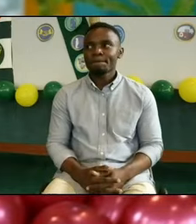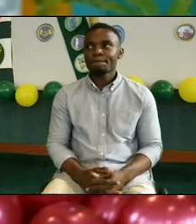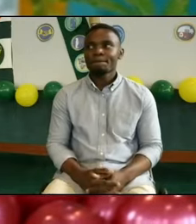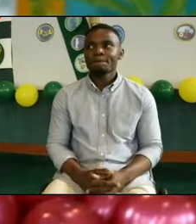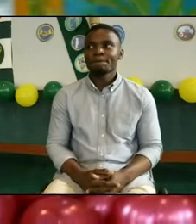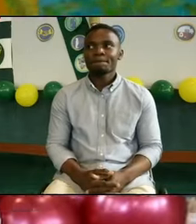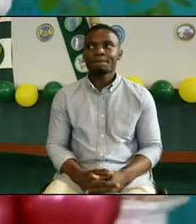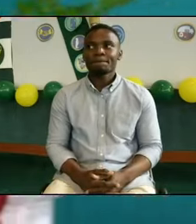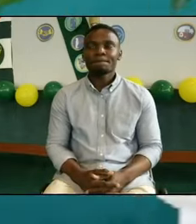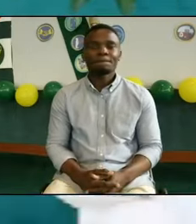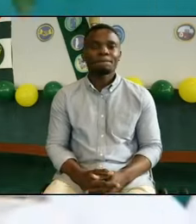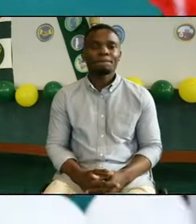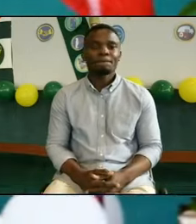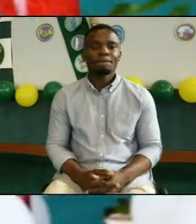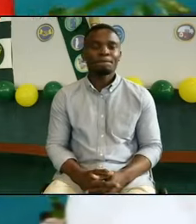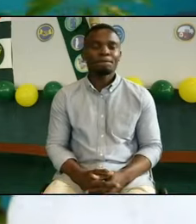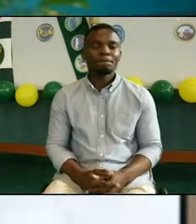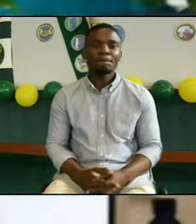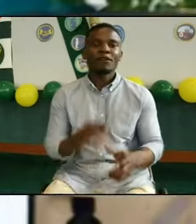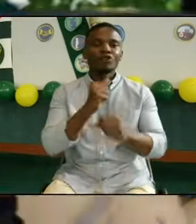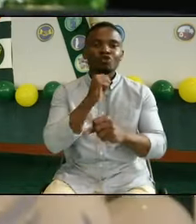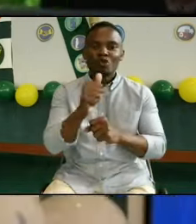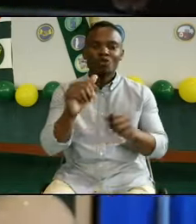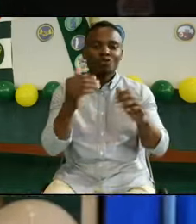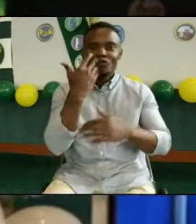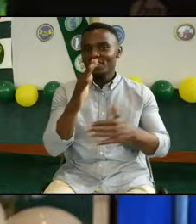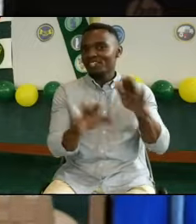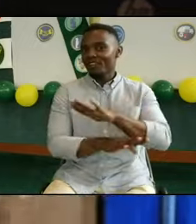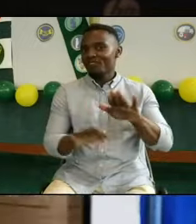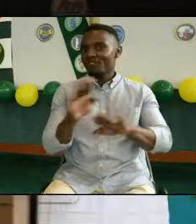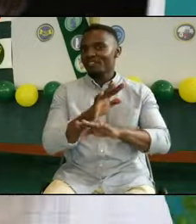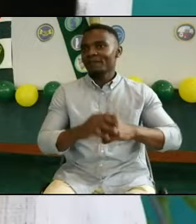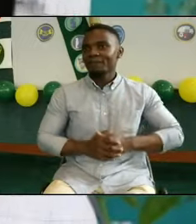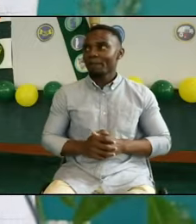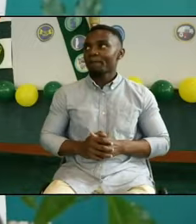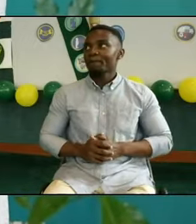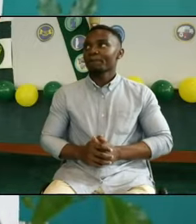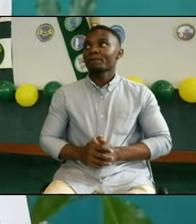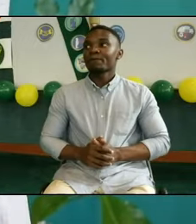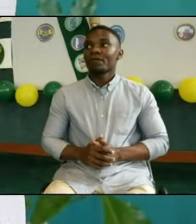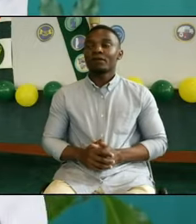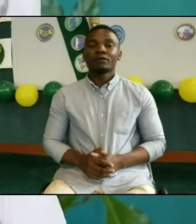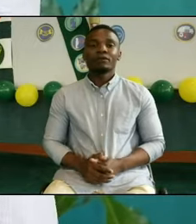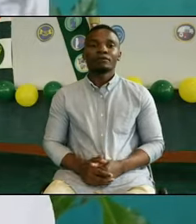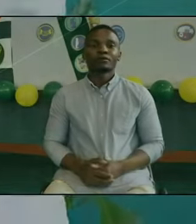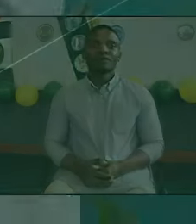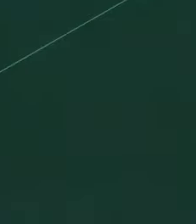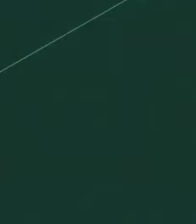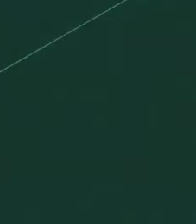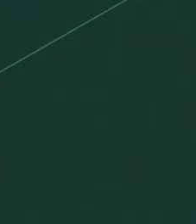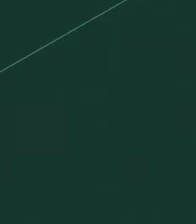Don't operate a mouth economy. Let me quickly go because of time. We have borrowed